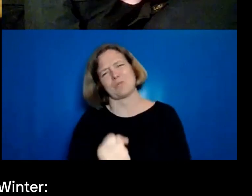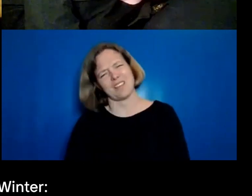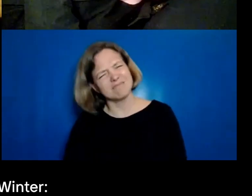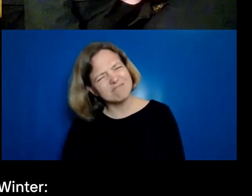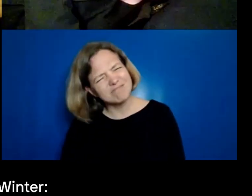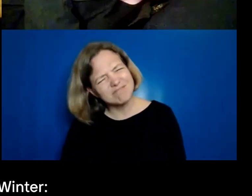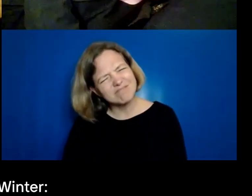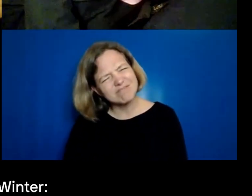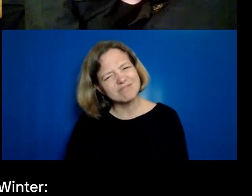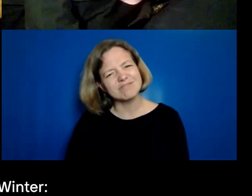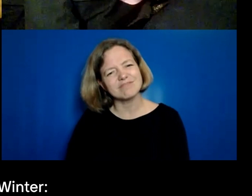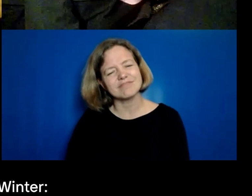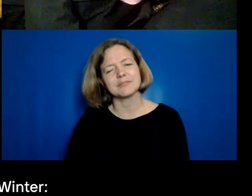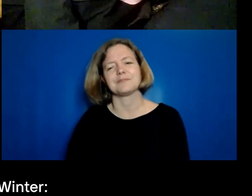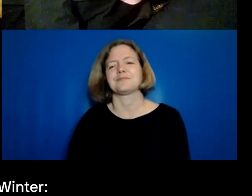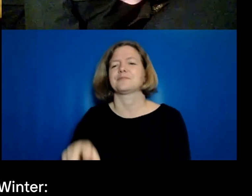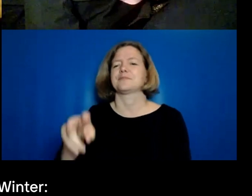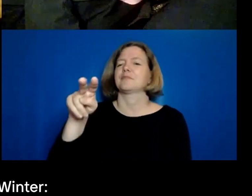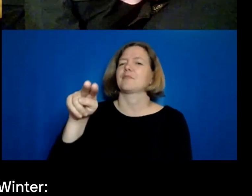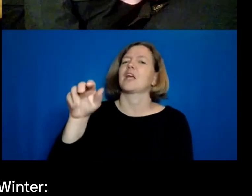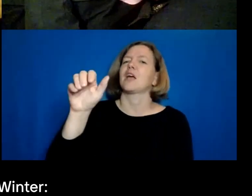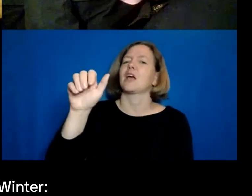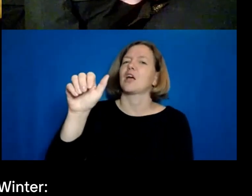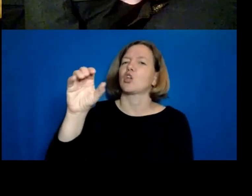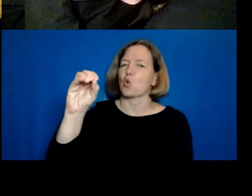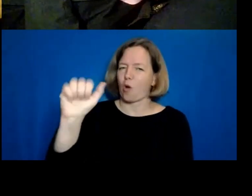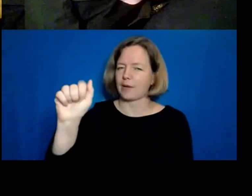Yeah, I think I can totally relate to that.